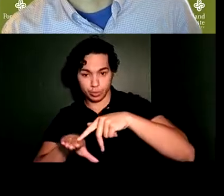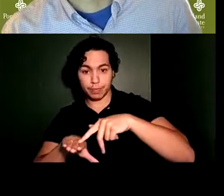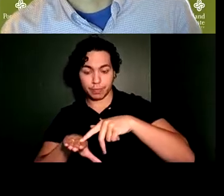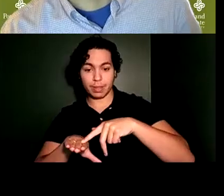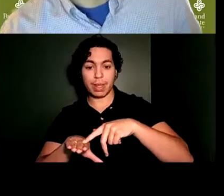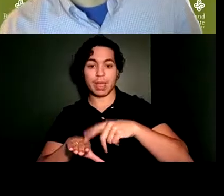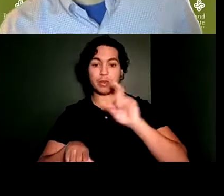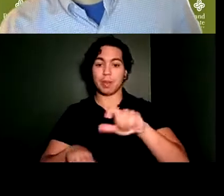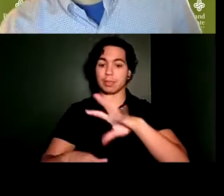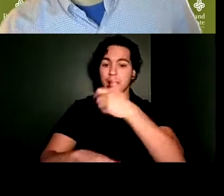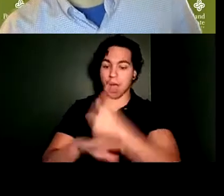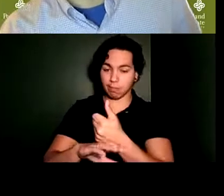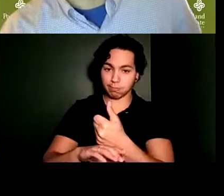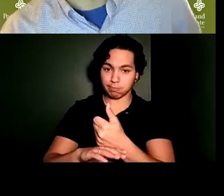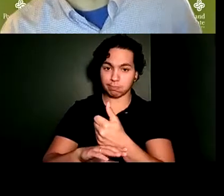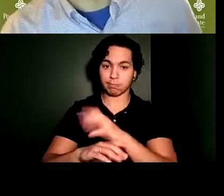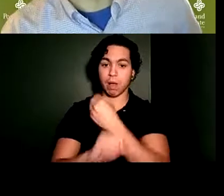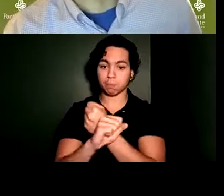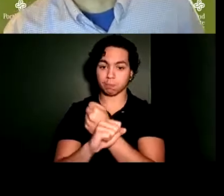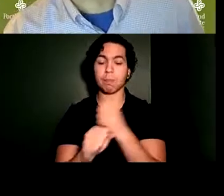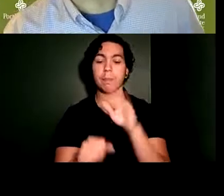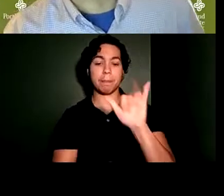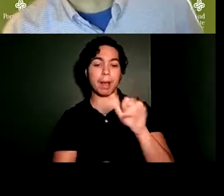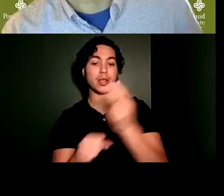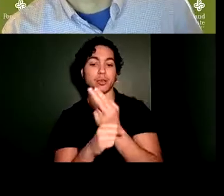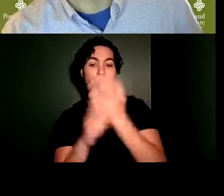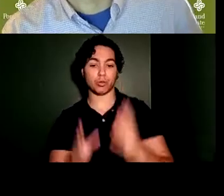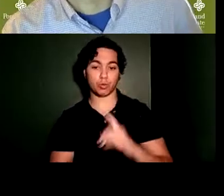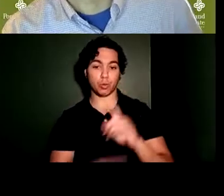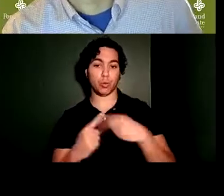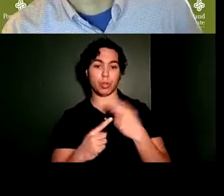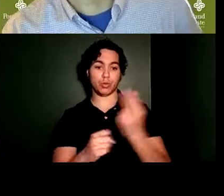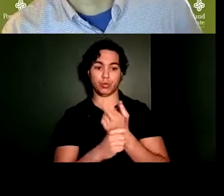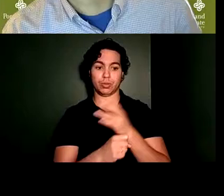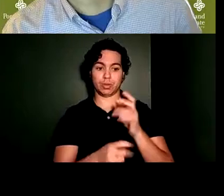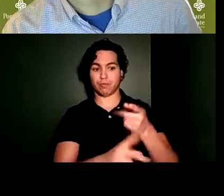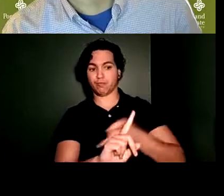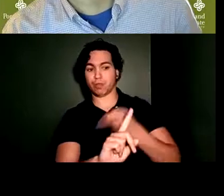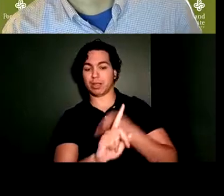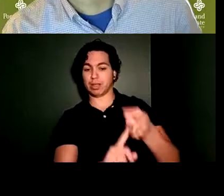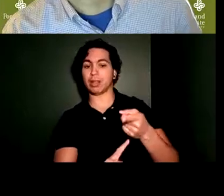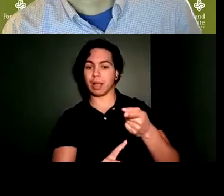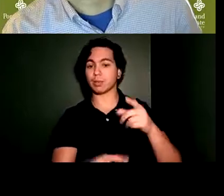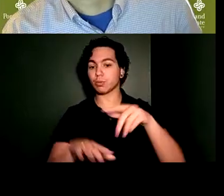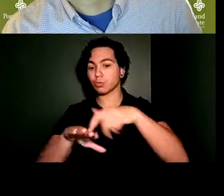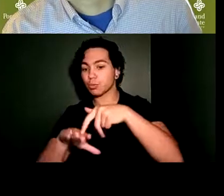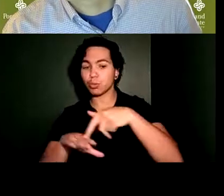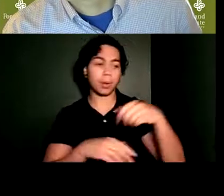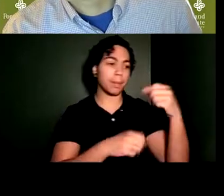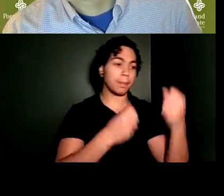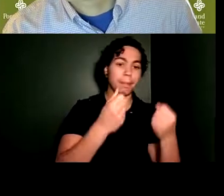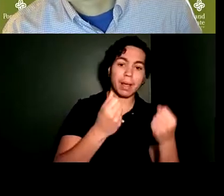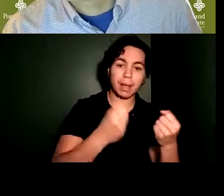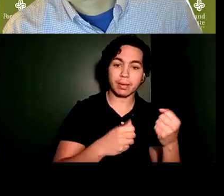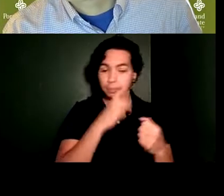or unlocked by a user as they're unlocking the device. These devices can be locked to bike racks, and some cities